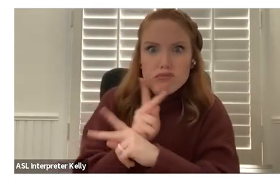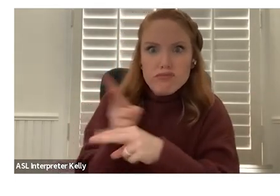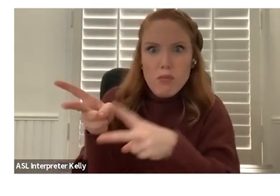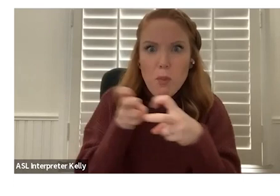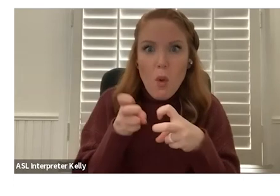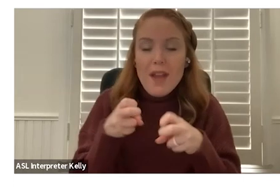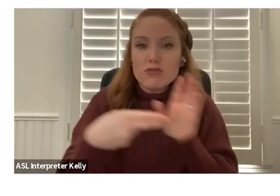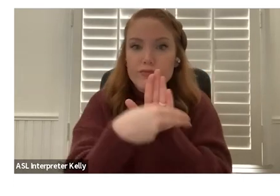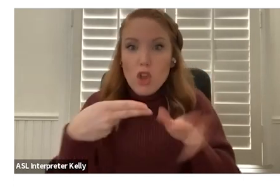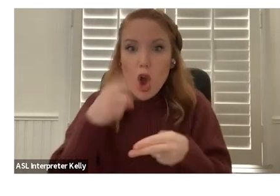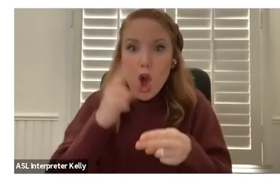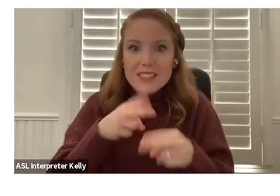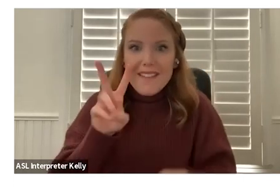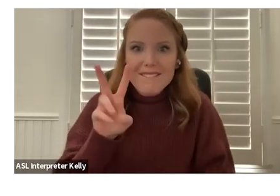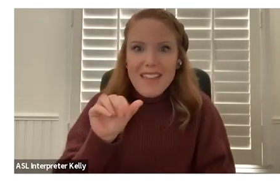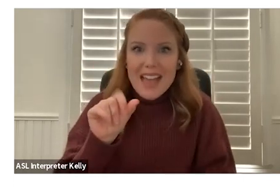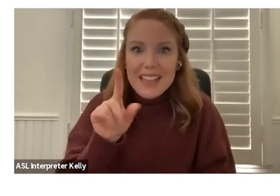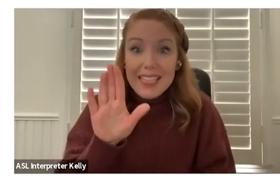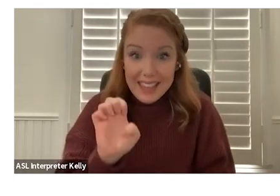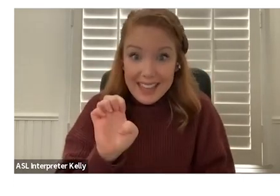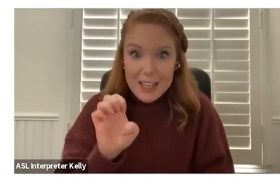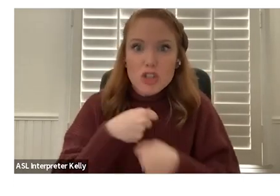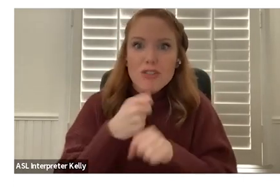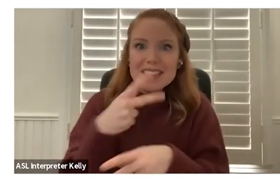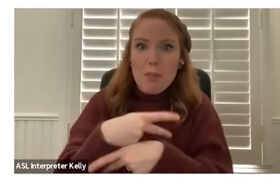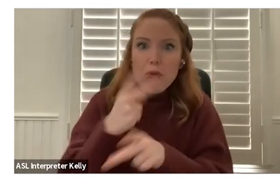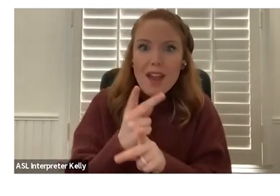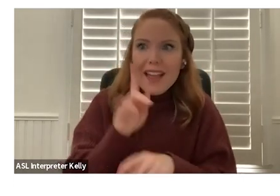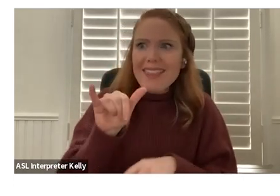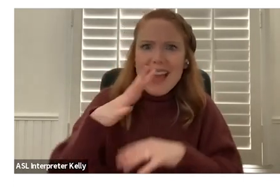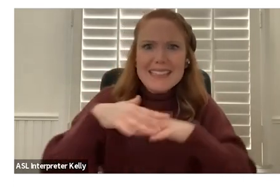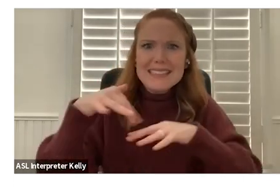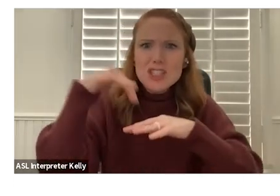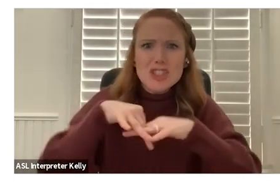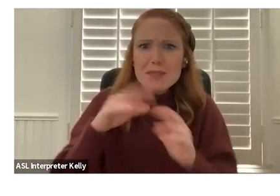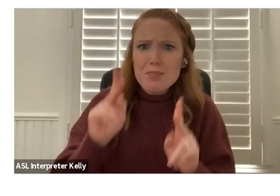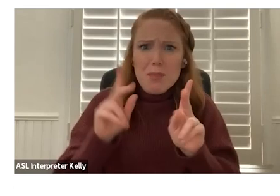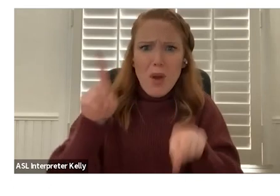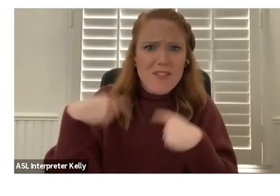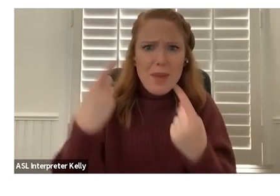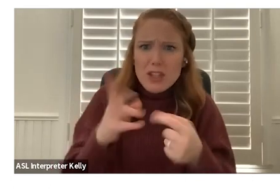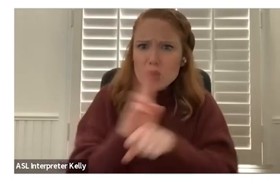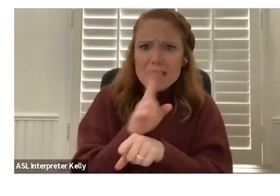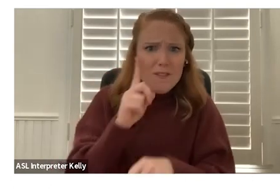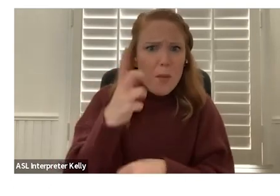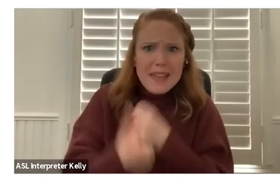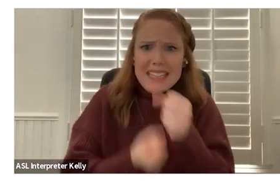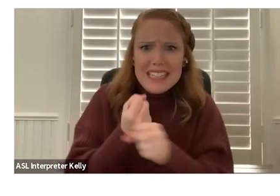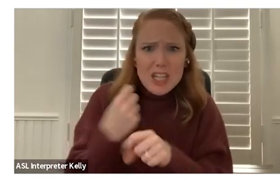Vaseline, and also no mention of how the ingredients are sourced or where they come from. So this is just an example of